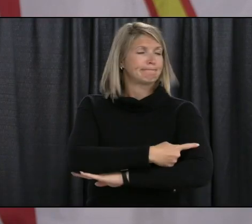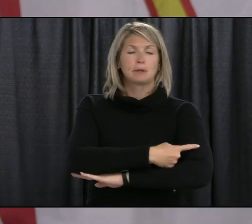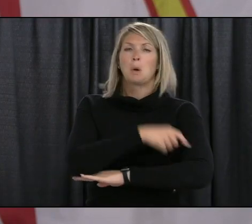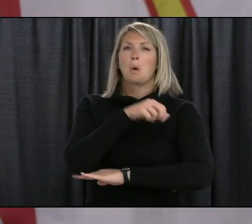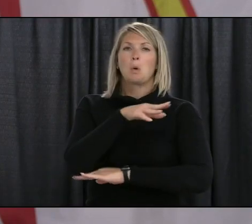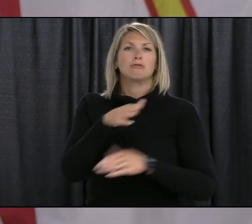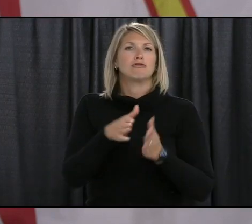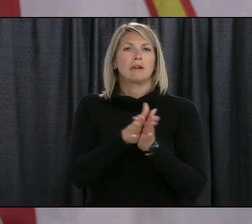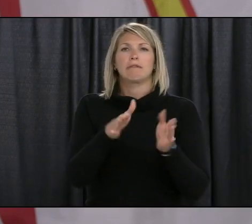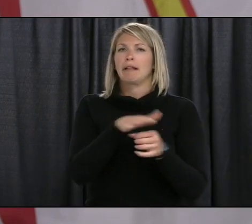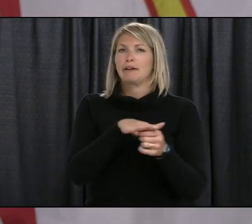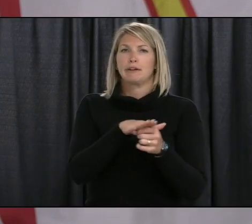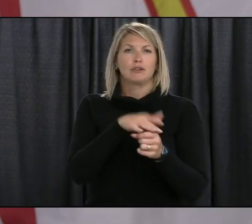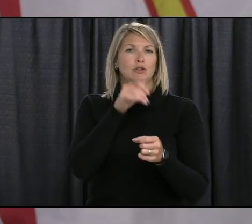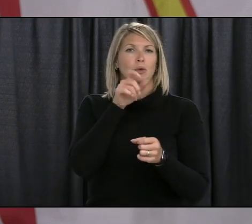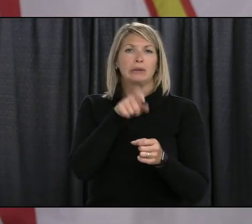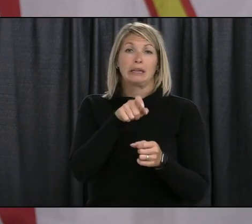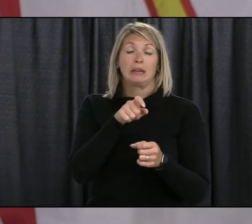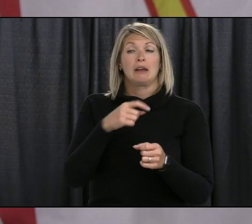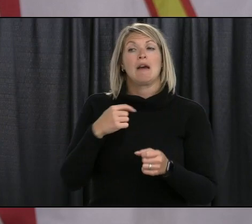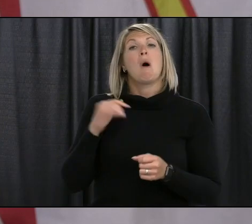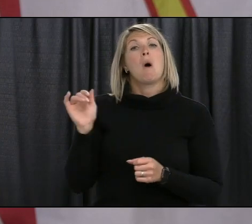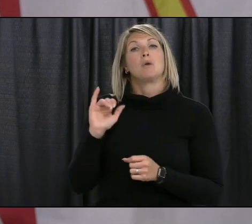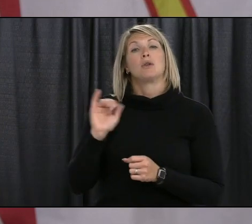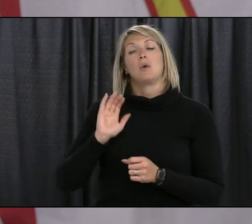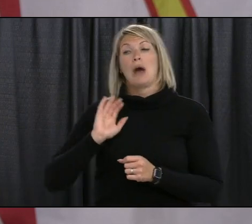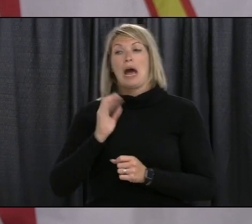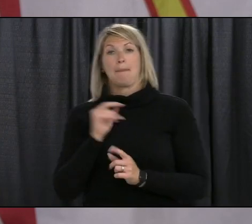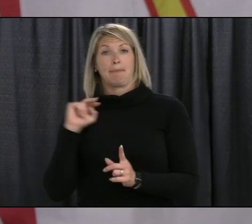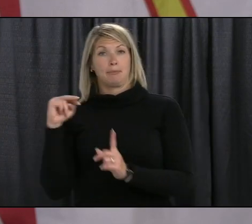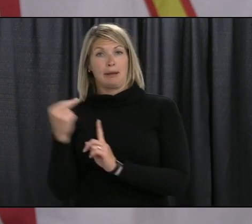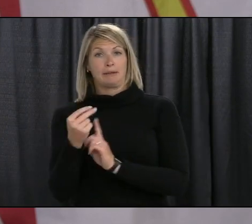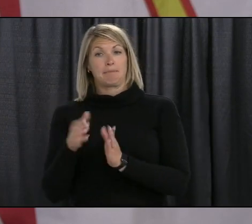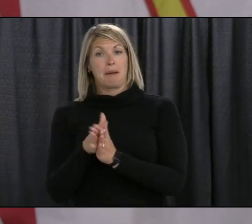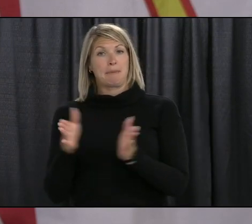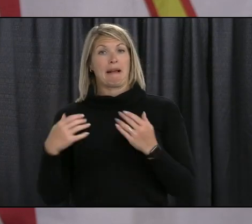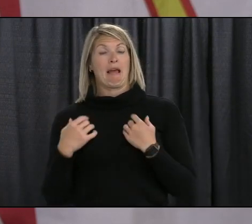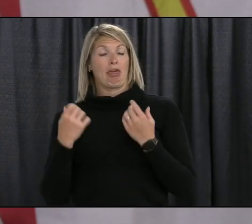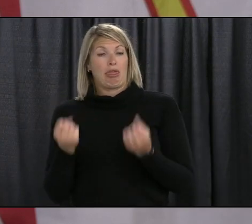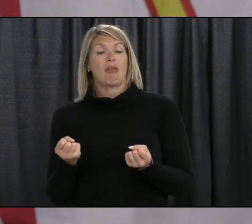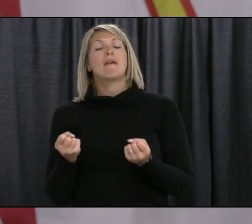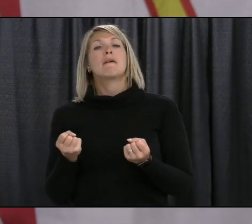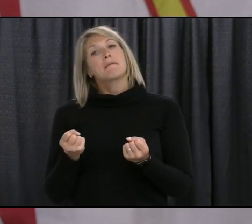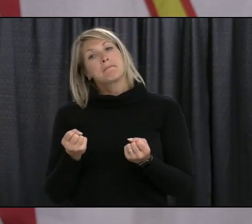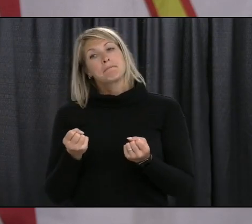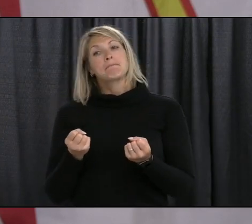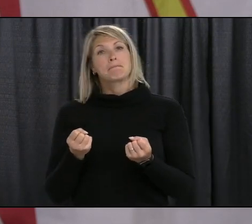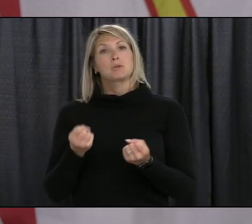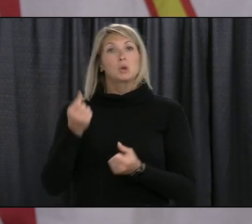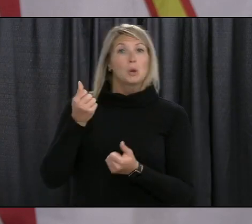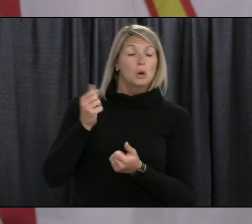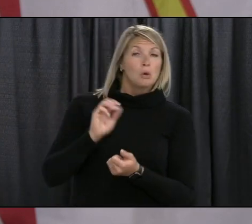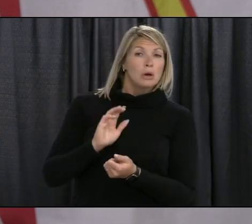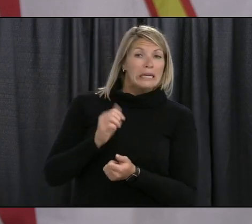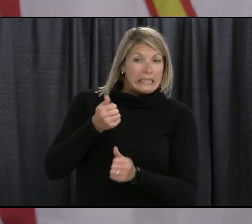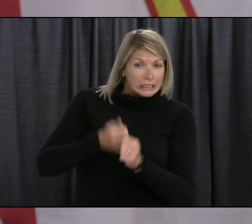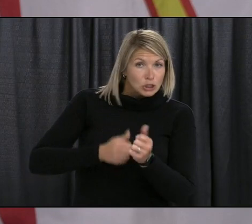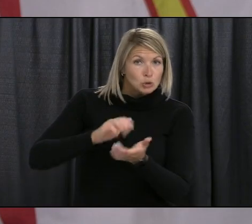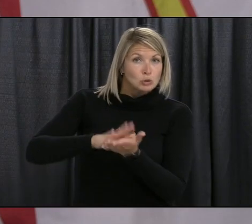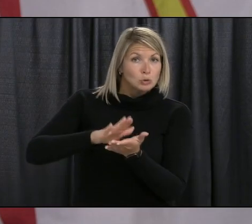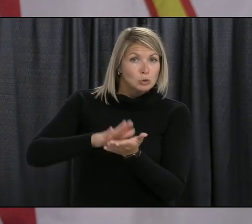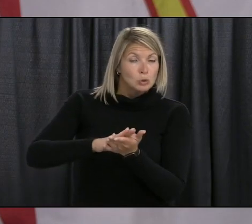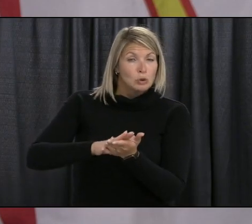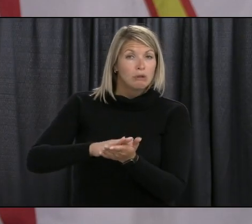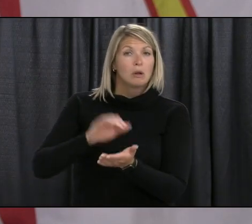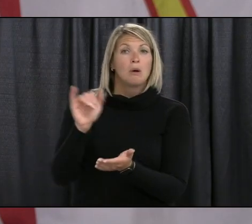common areas from a public health point of view. However, you know, what schools do or the school district